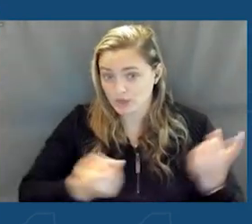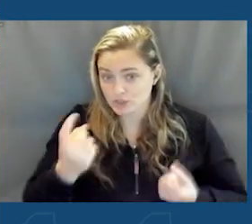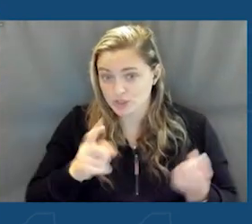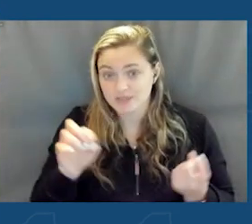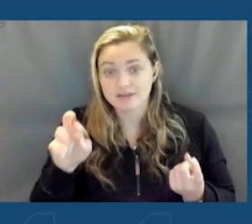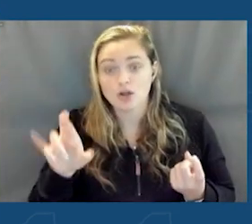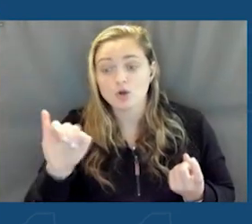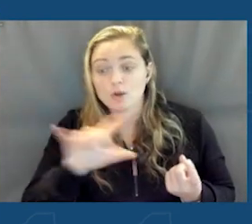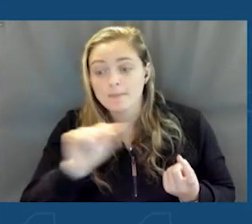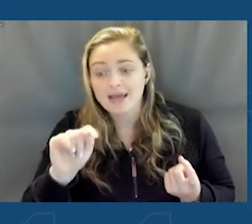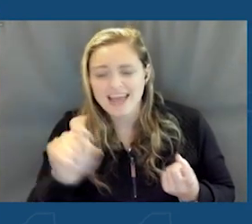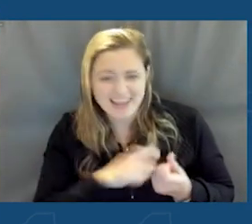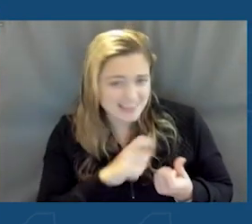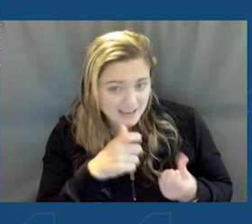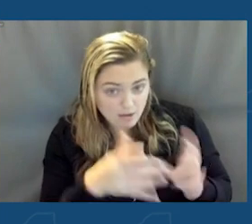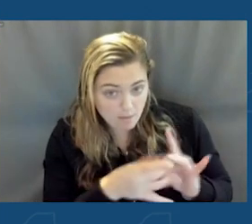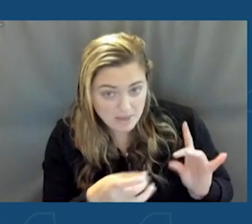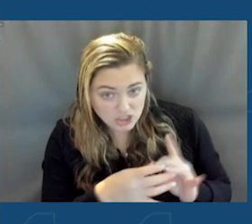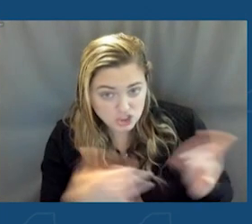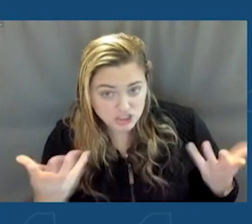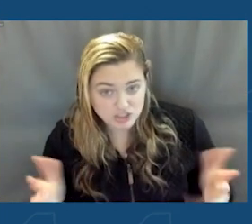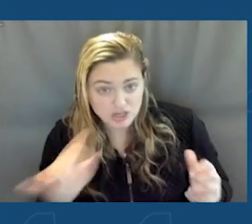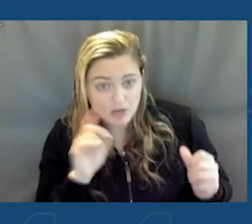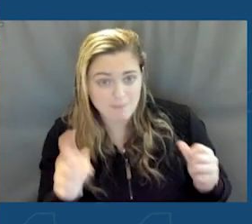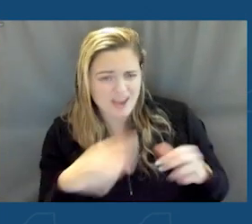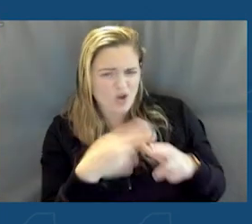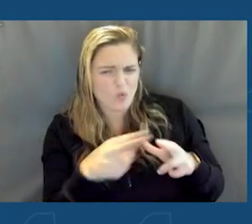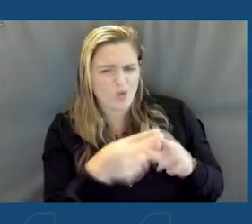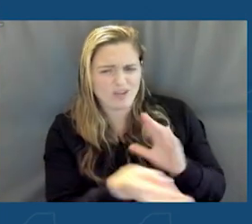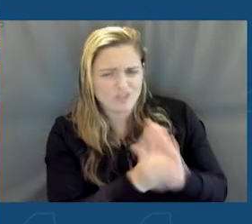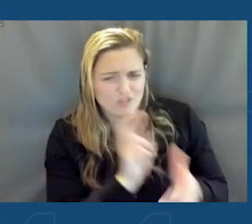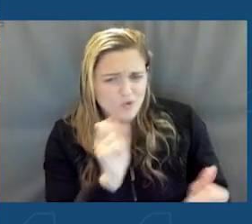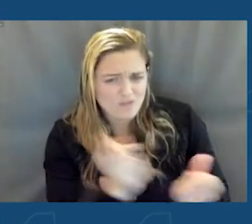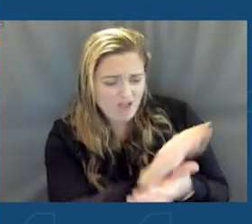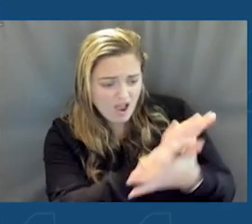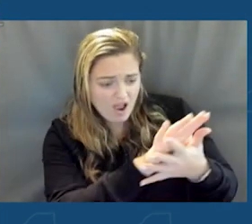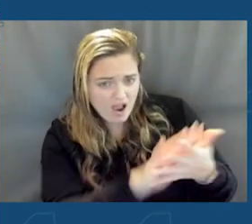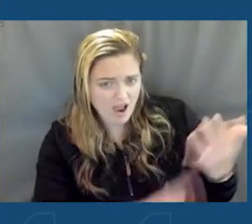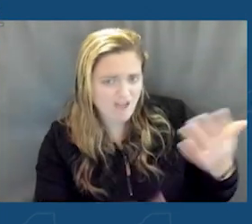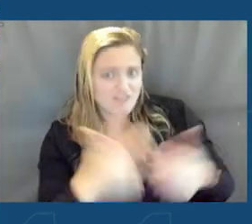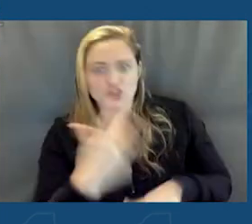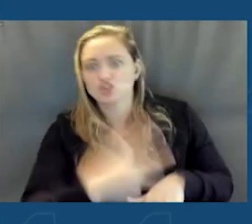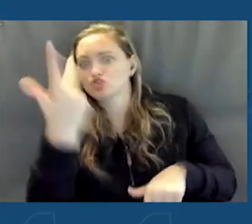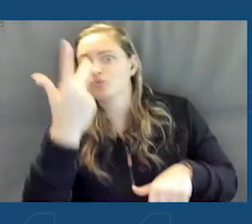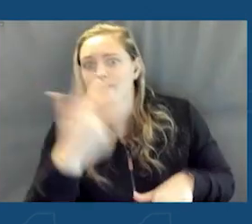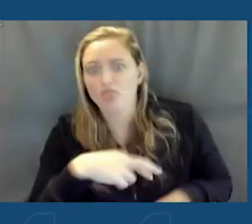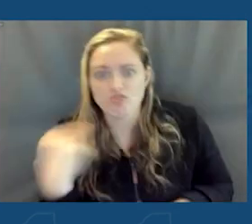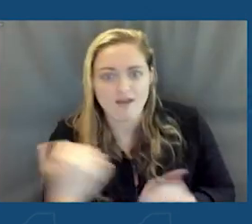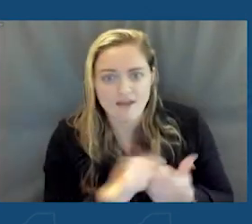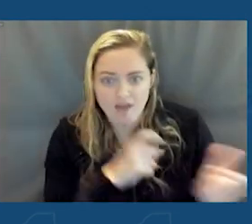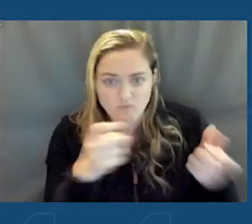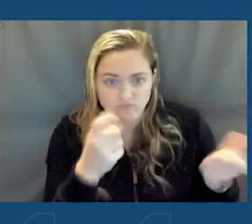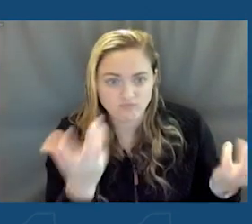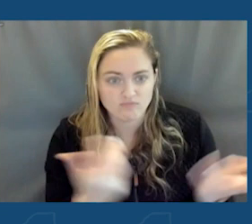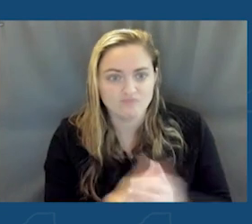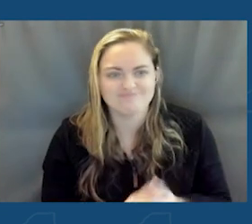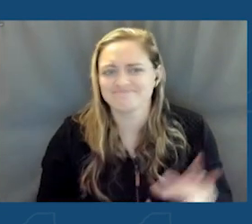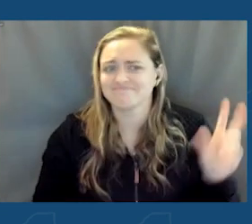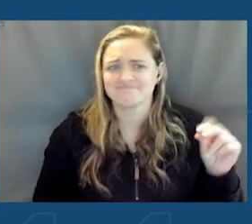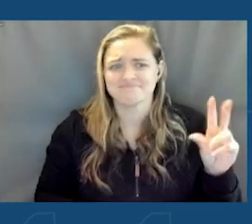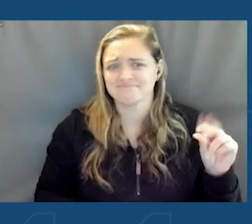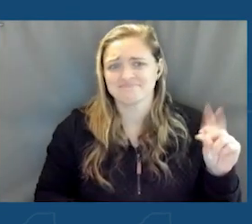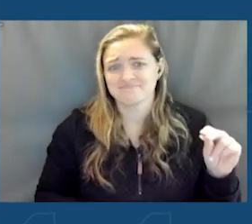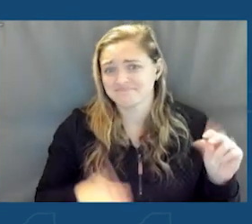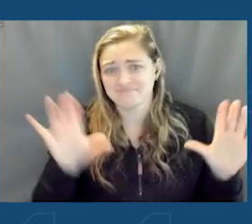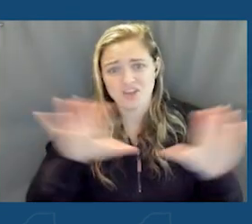anything I left out in my quick overview of what we're dealing with the triple threat and how we're handling it? No, Governor, you did a really